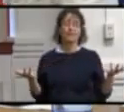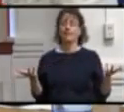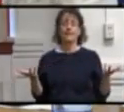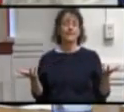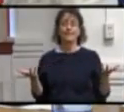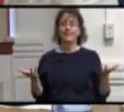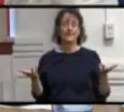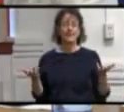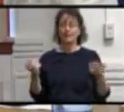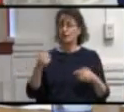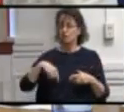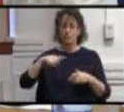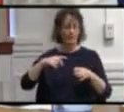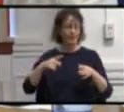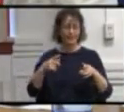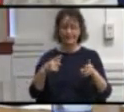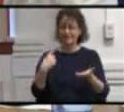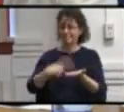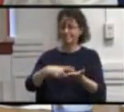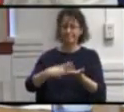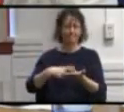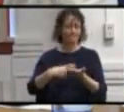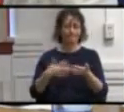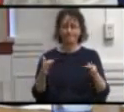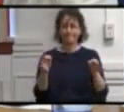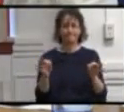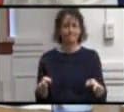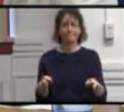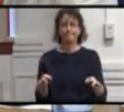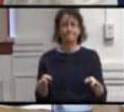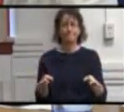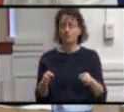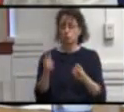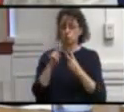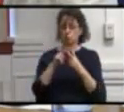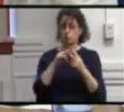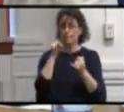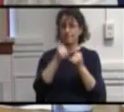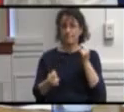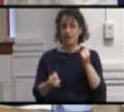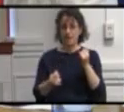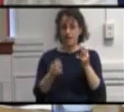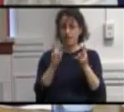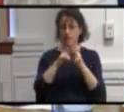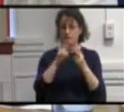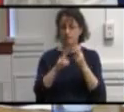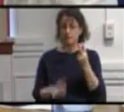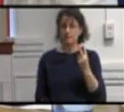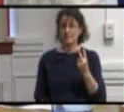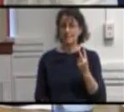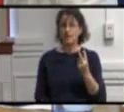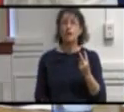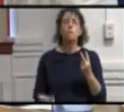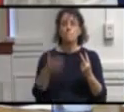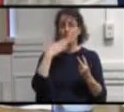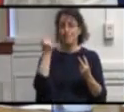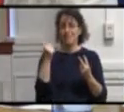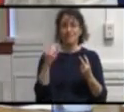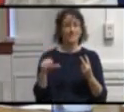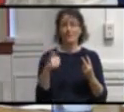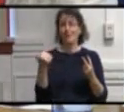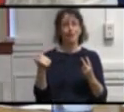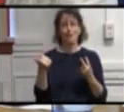we concluded that other than the two people to whom we made offers, there was nobody else within